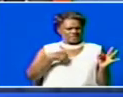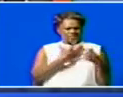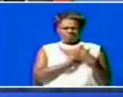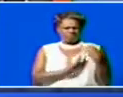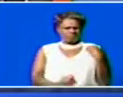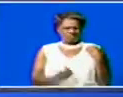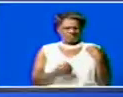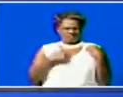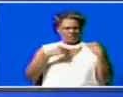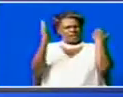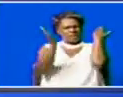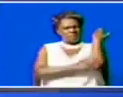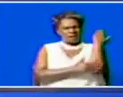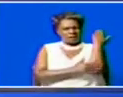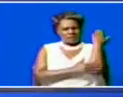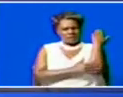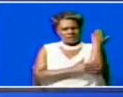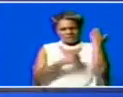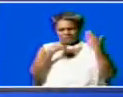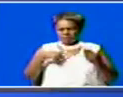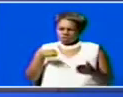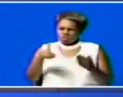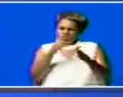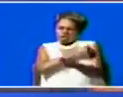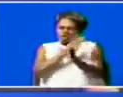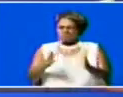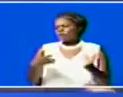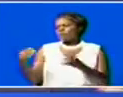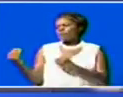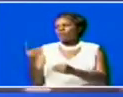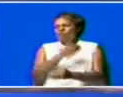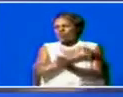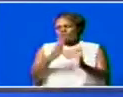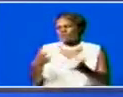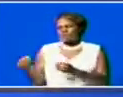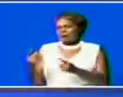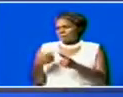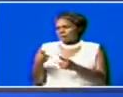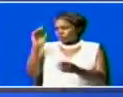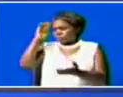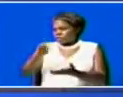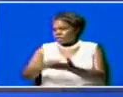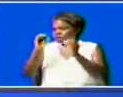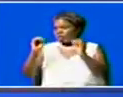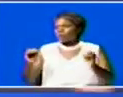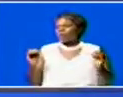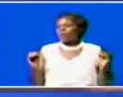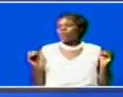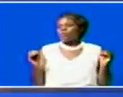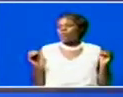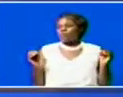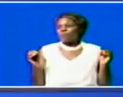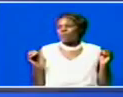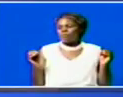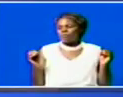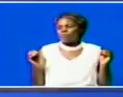I felt bad. All these prisoners were telling me, doctor, we wanna end that, doctor, we wanna end that. But then you don't see anything happening. The word